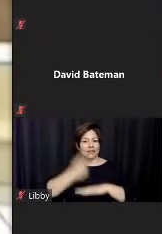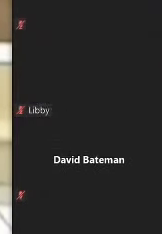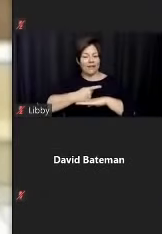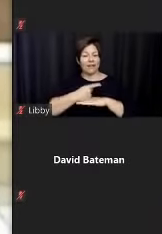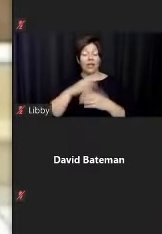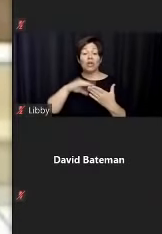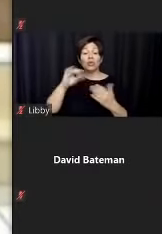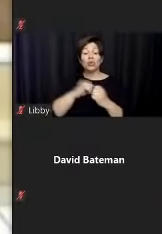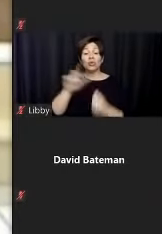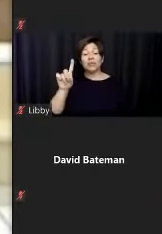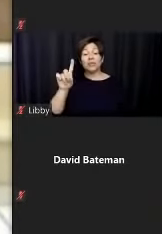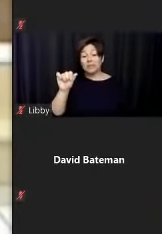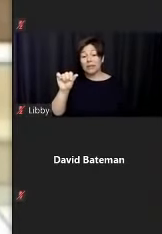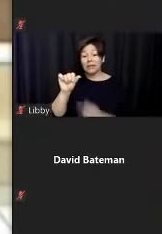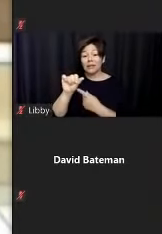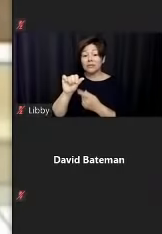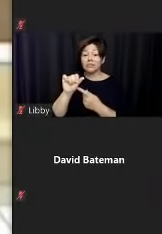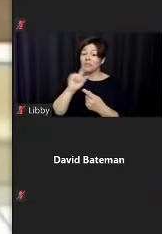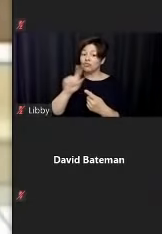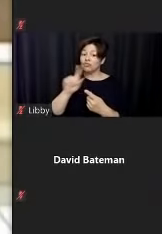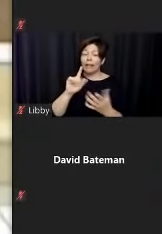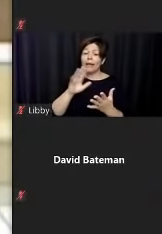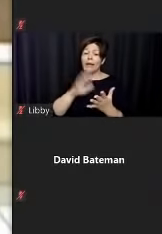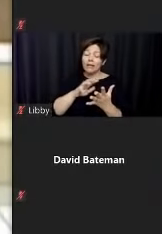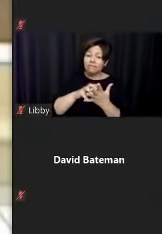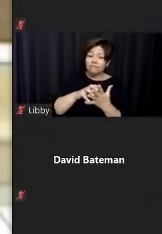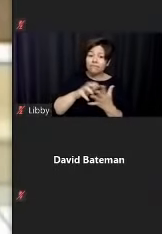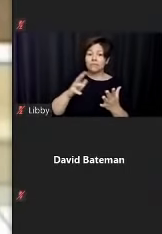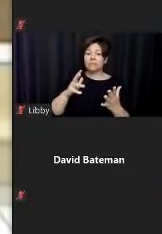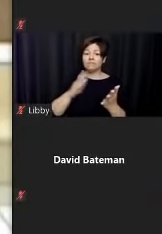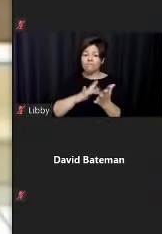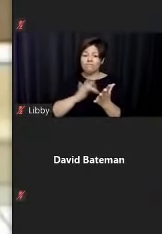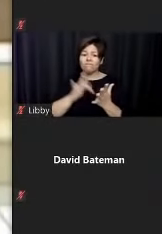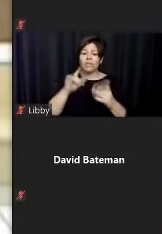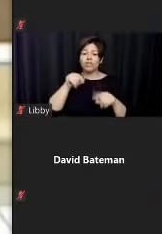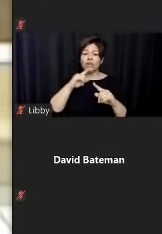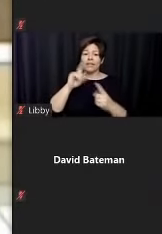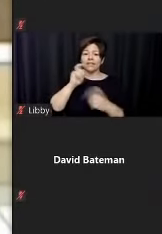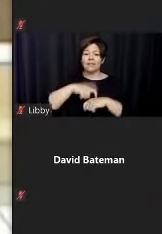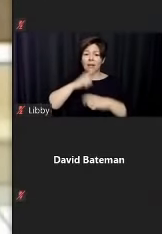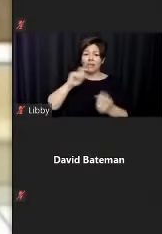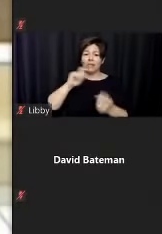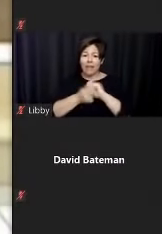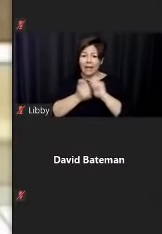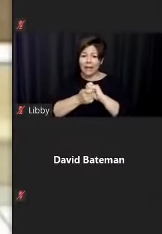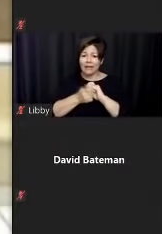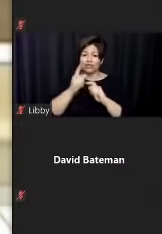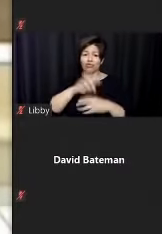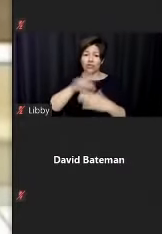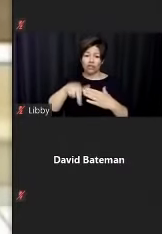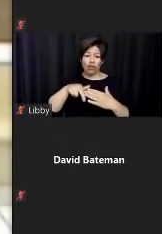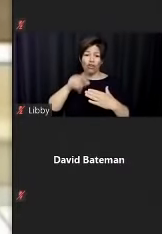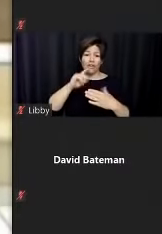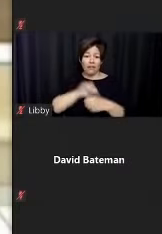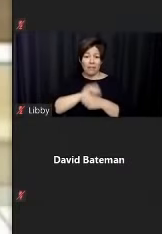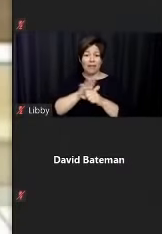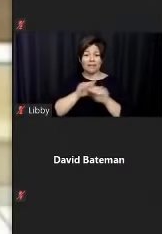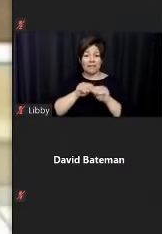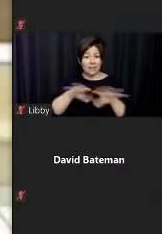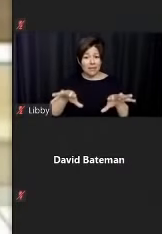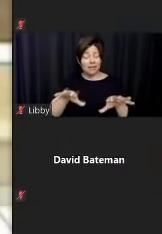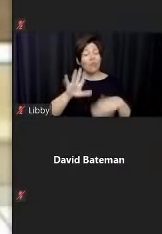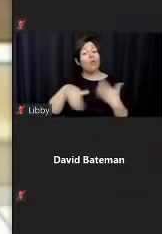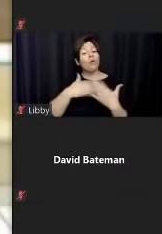with disabilities are particularly vulnerable during this time of disruption and change as a result of the pandemic. But we are all here